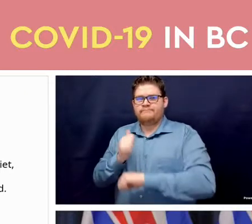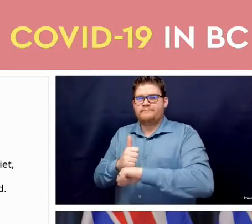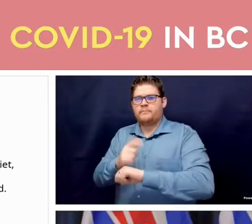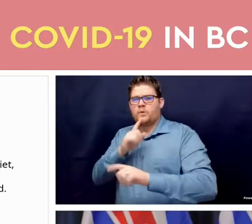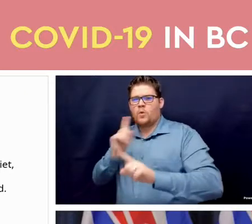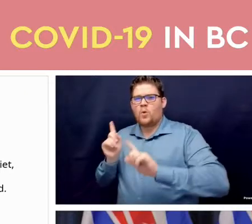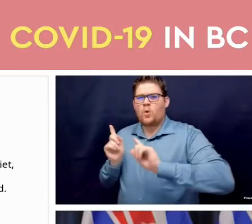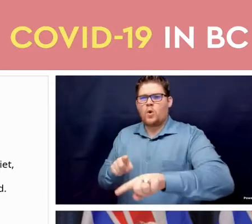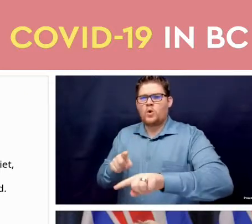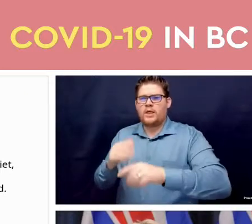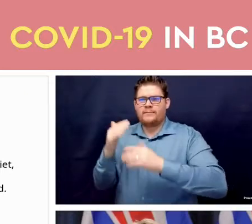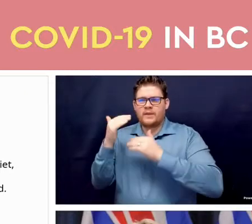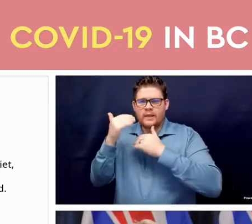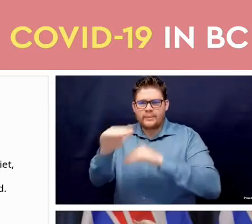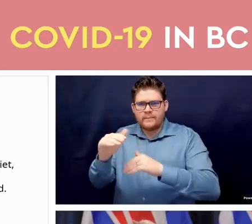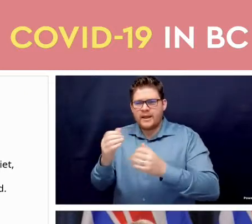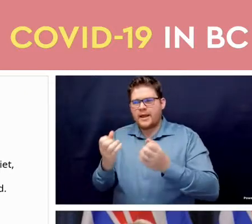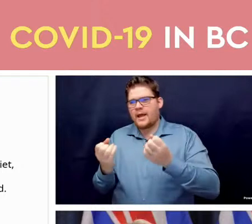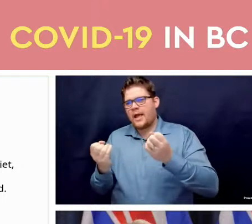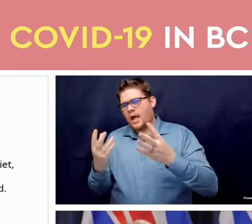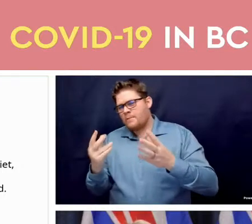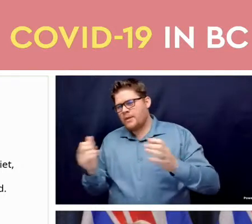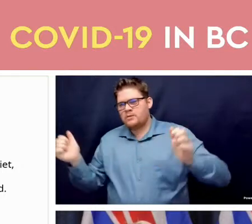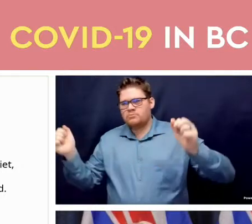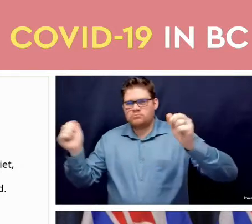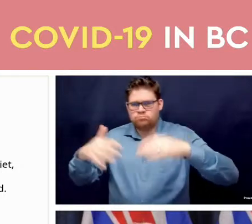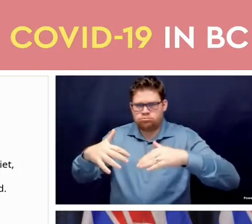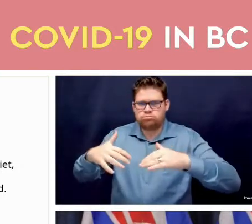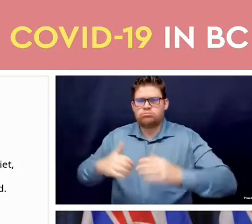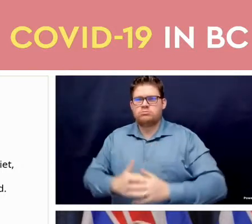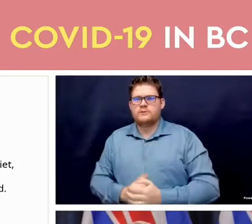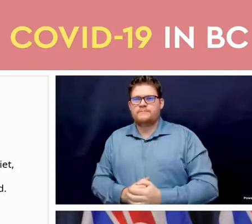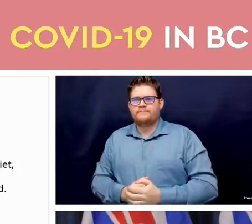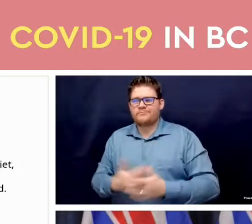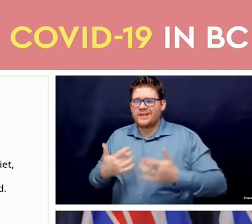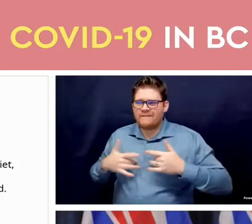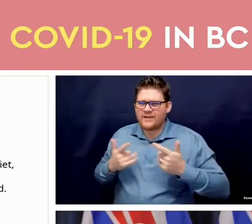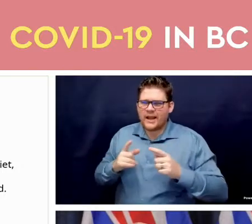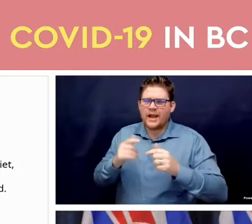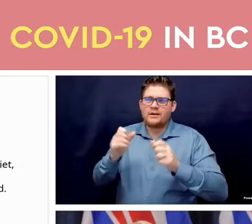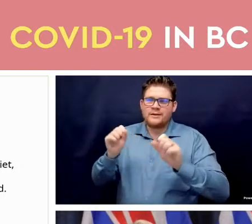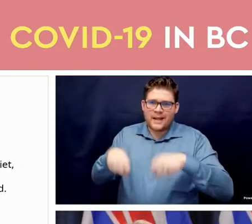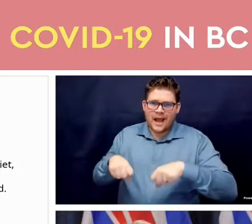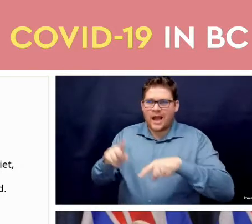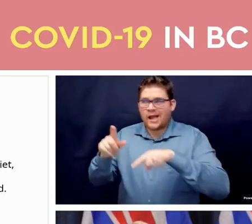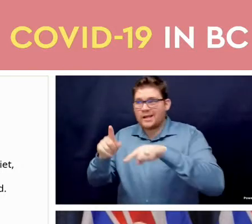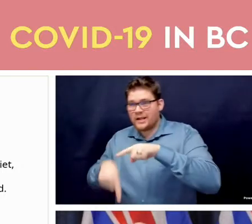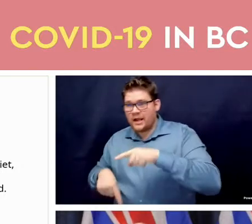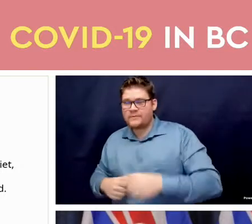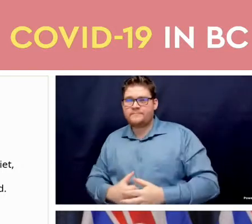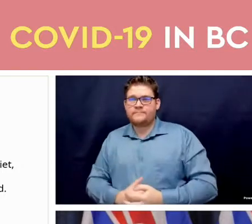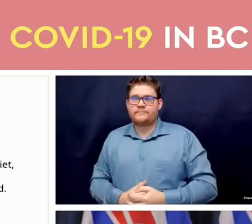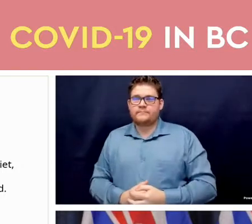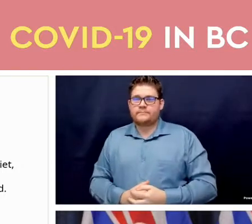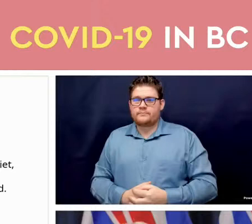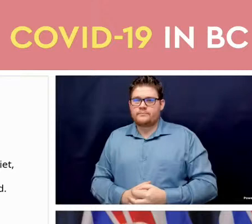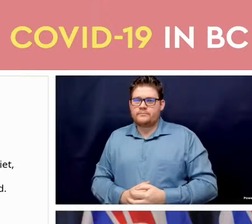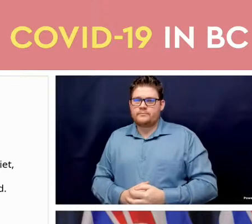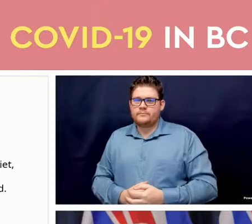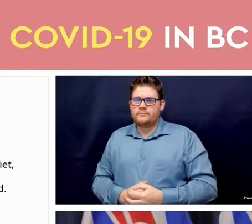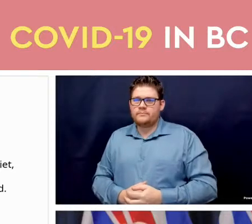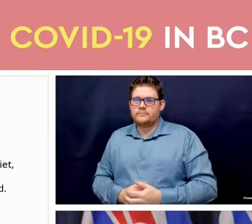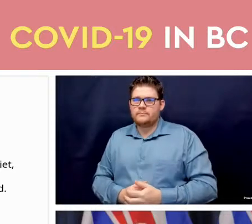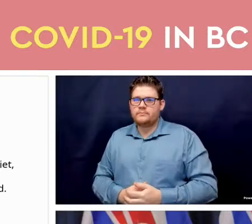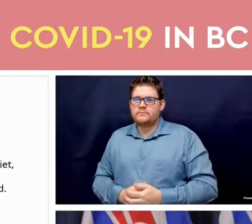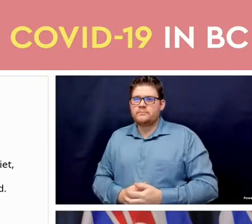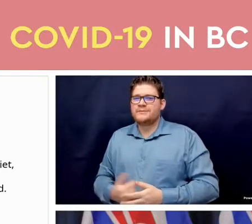were stopped for the period of time, others where we put in increased capacity limits for those where